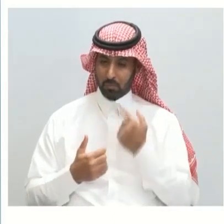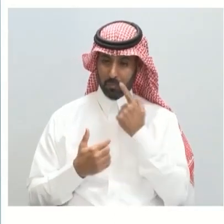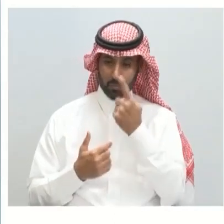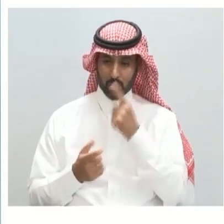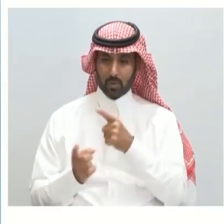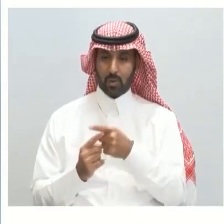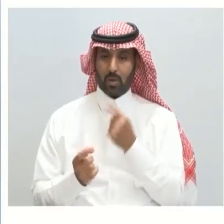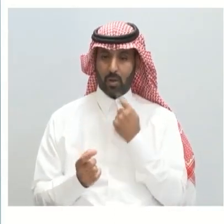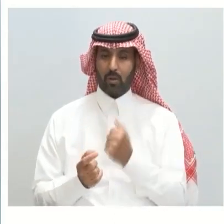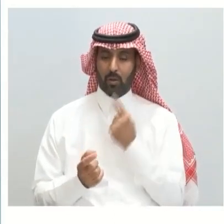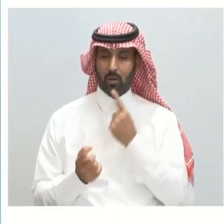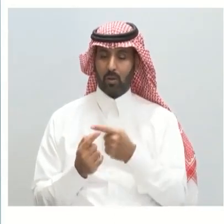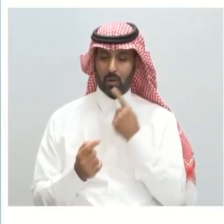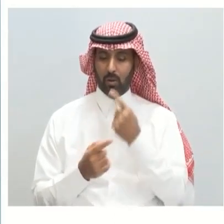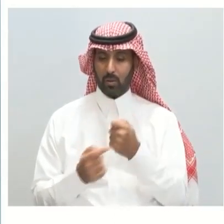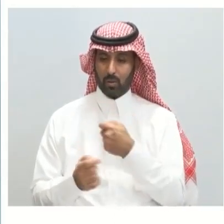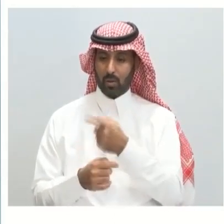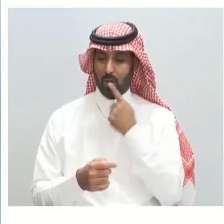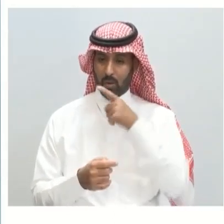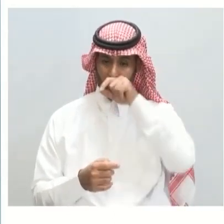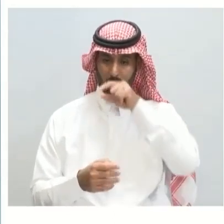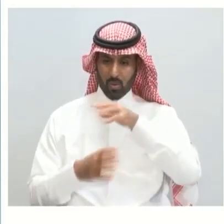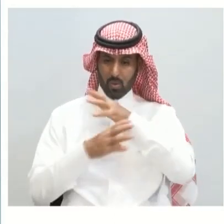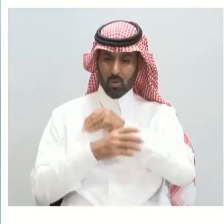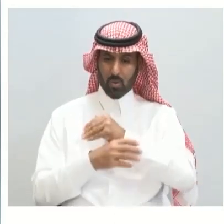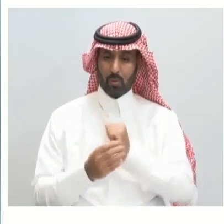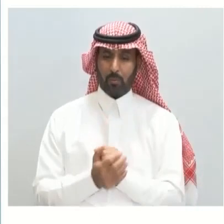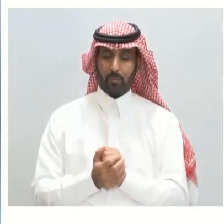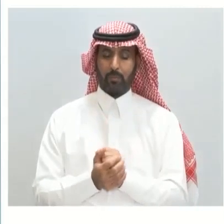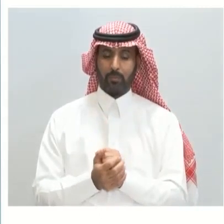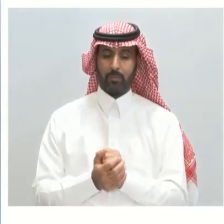the opportunity to talk about our trade and know that more people will hear about it.